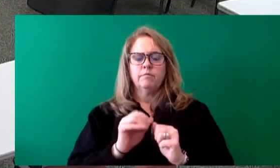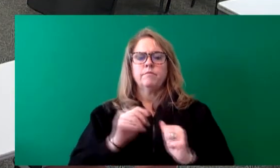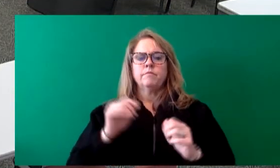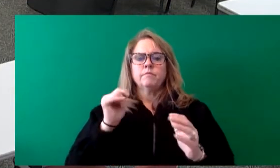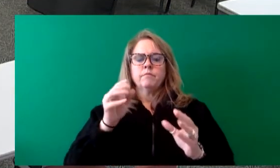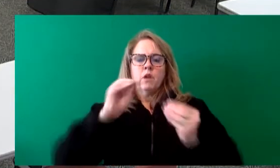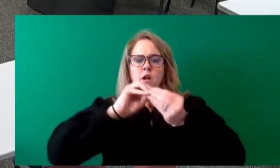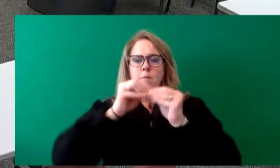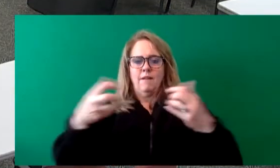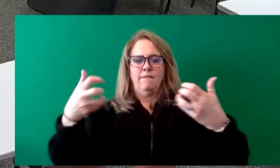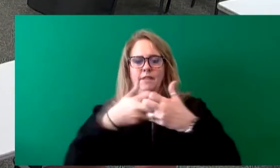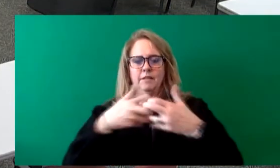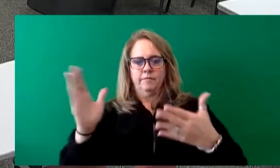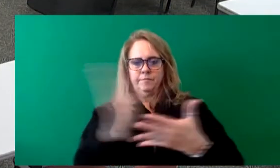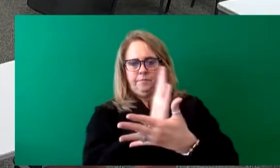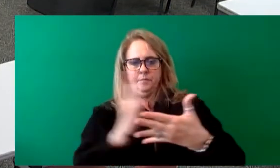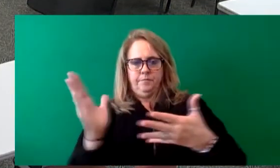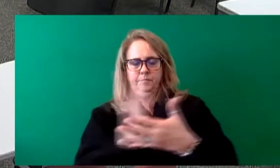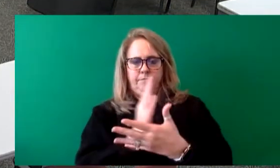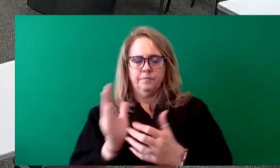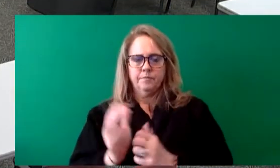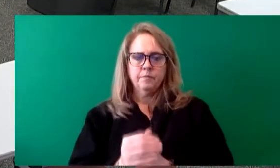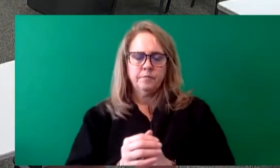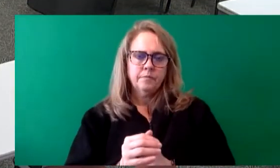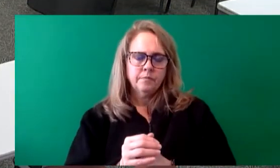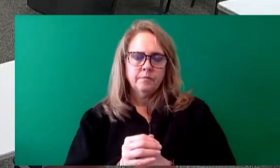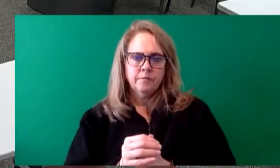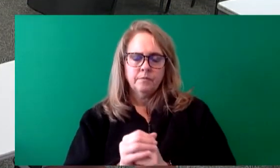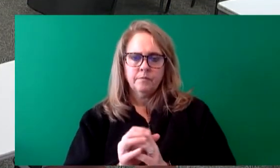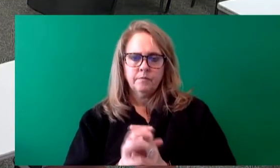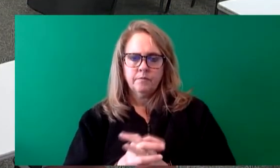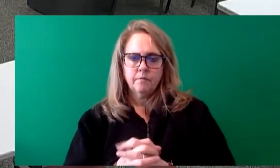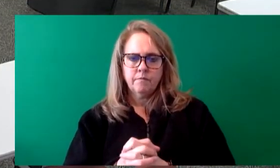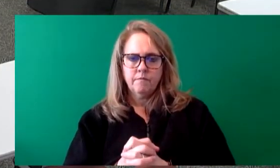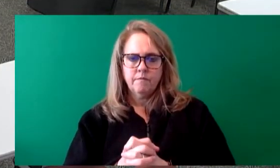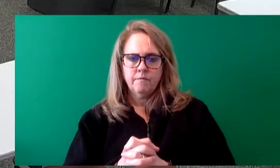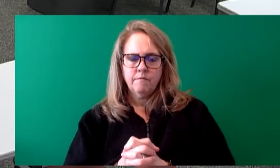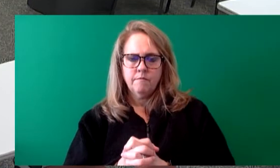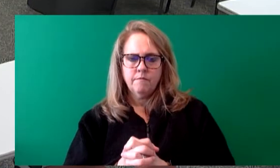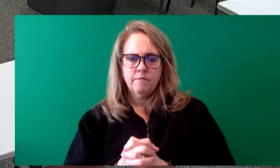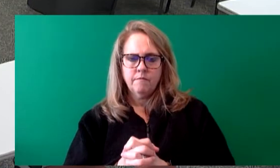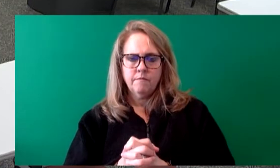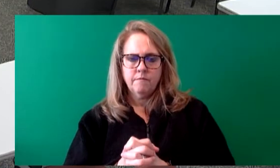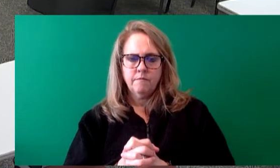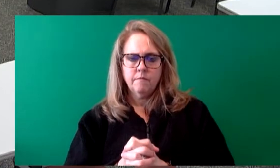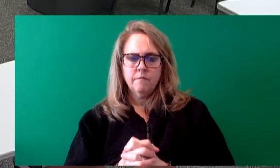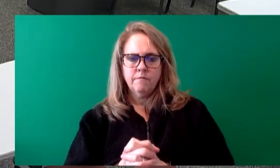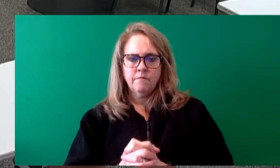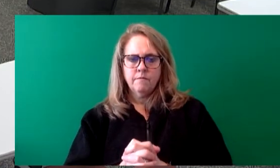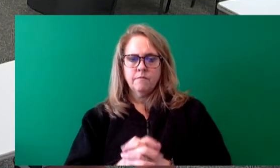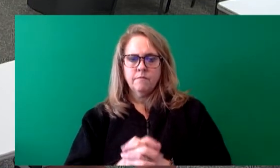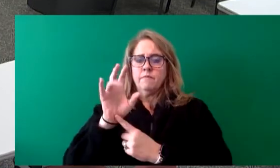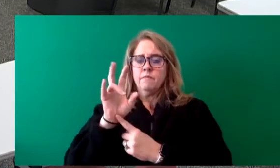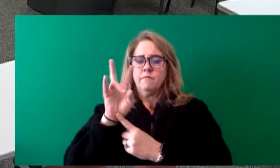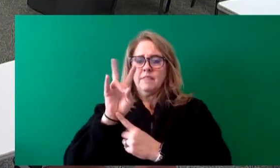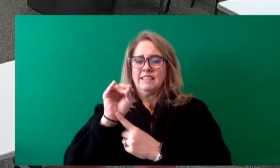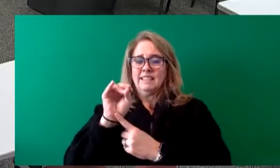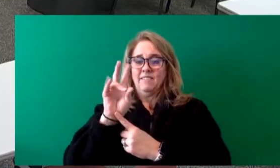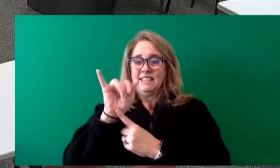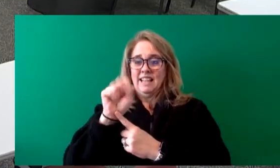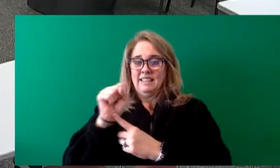be to have it at the previous week, over the last 7 days, what has happened. That's kind of a current